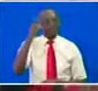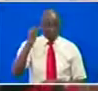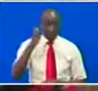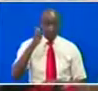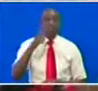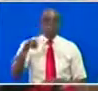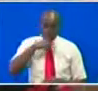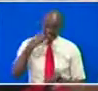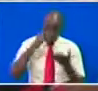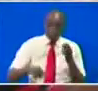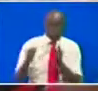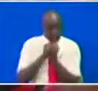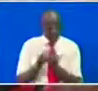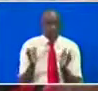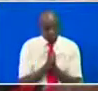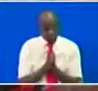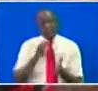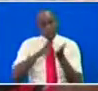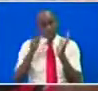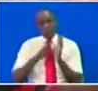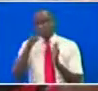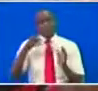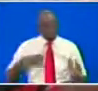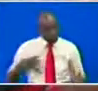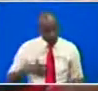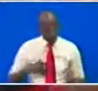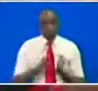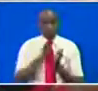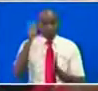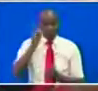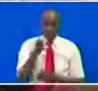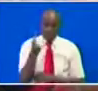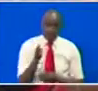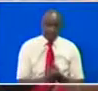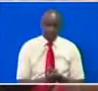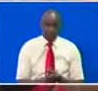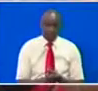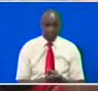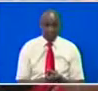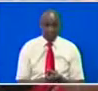tumesema tuungane pamoja na humradi kwa manufaa ya jamii ya Mpeketoni Lamu County kwa jumla.